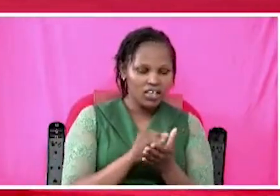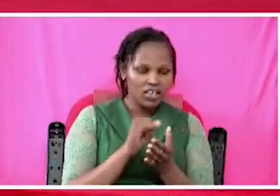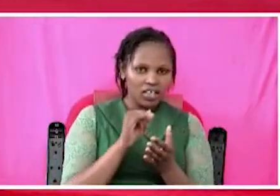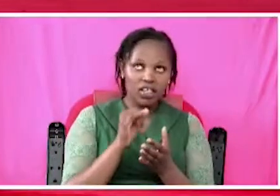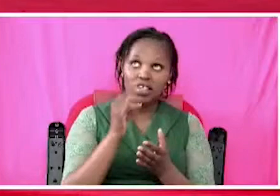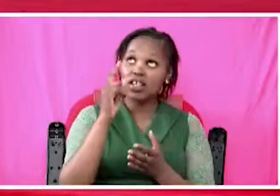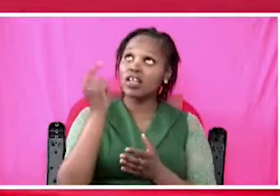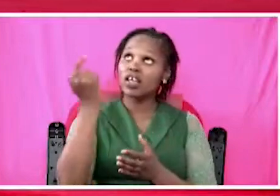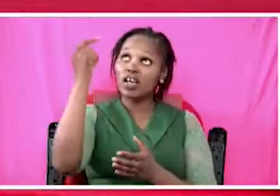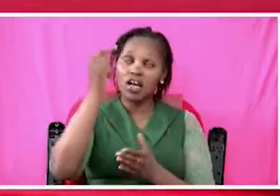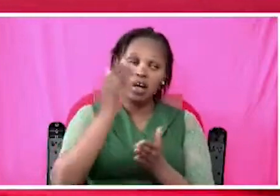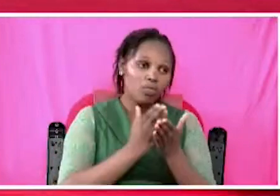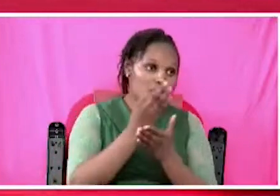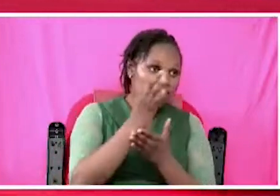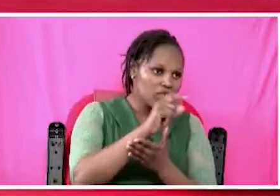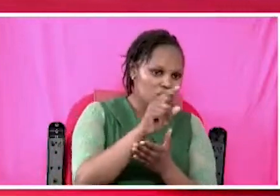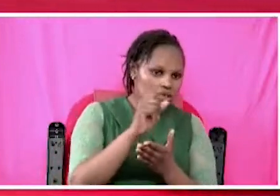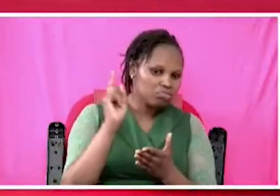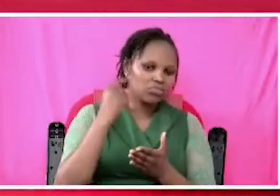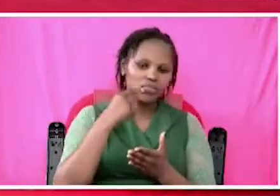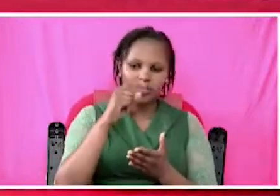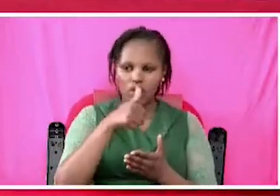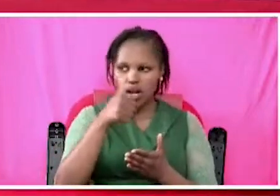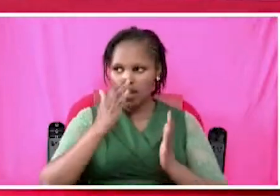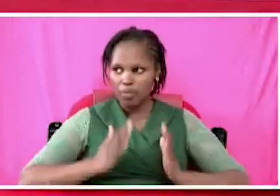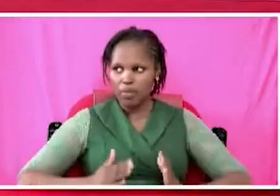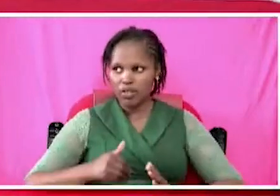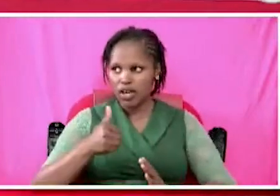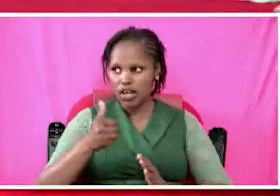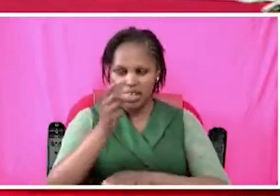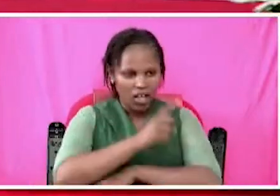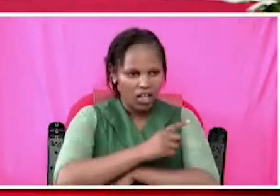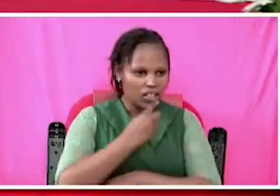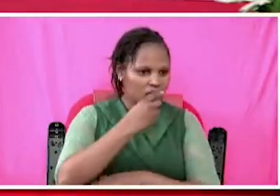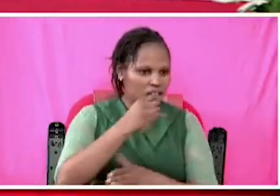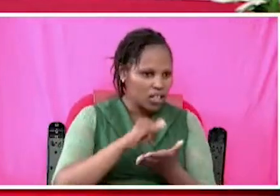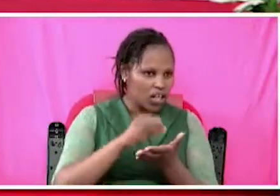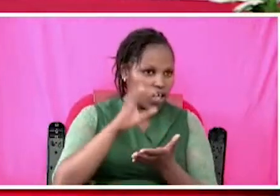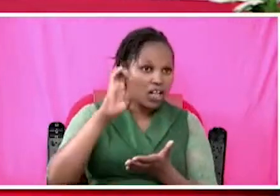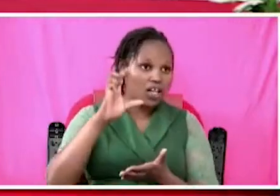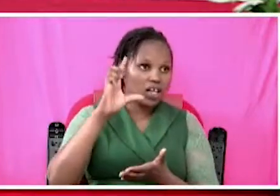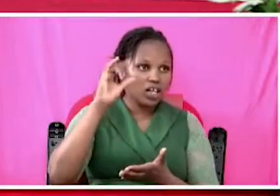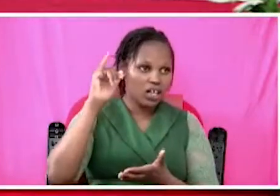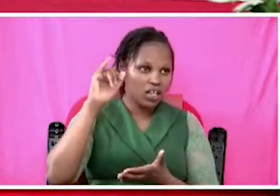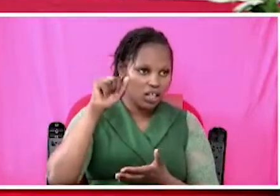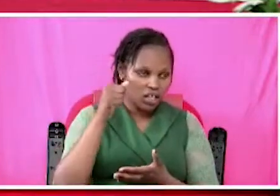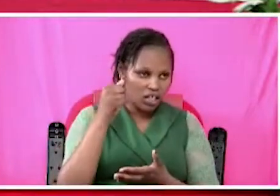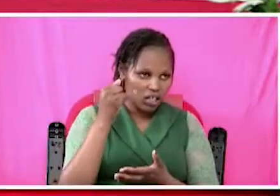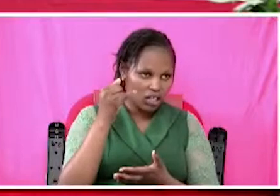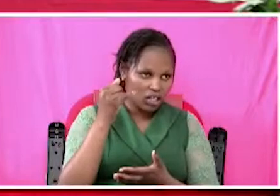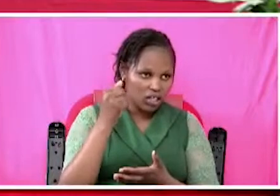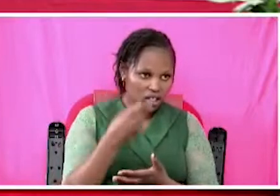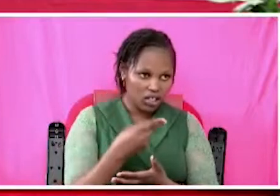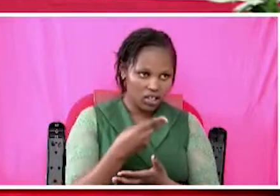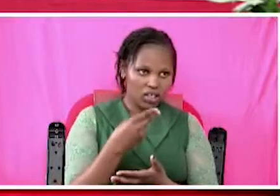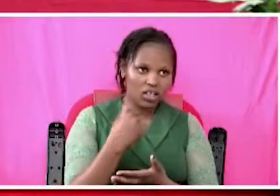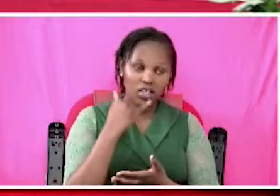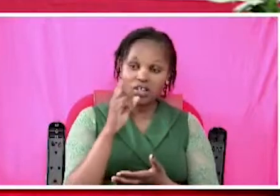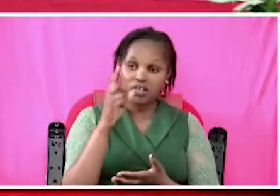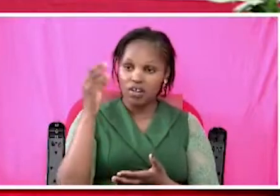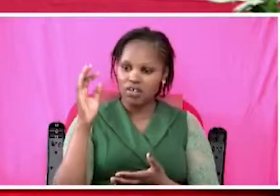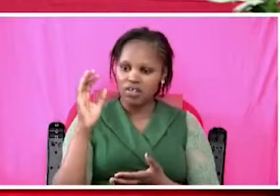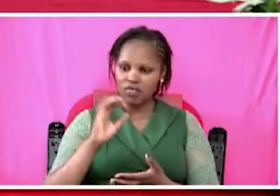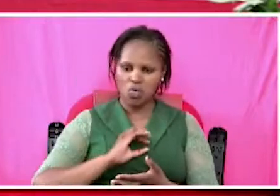told somebody another day, I said, Elijah is one of his own kind, because I'm imagining